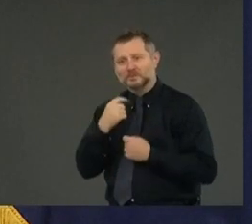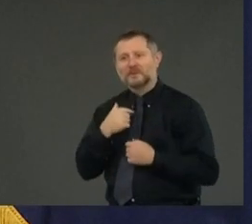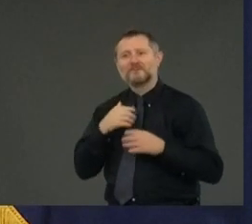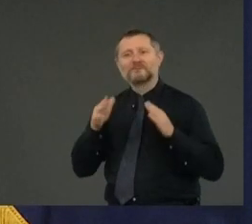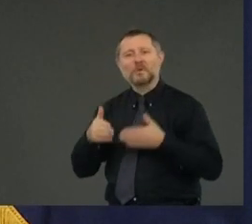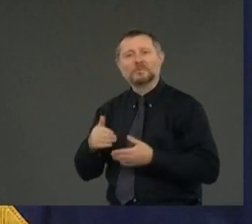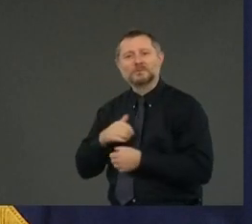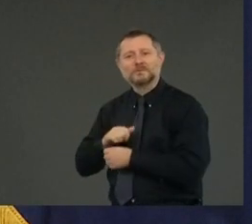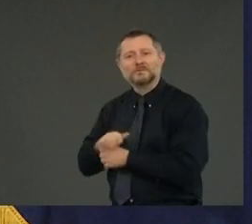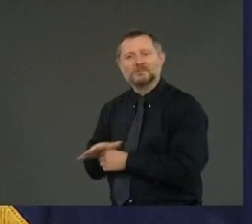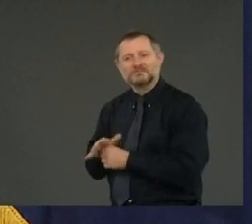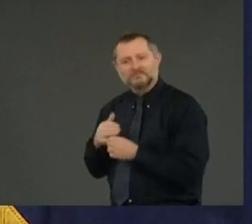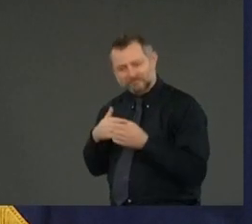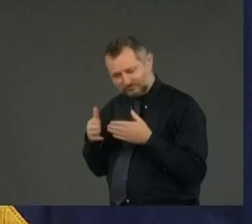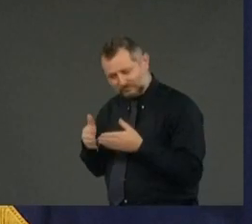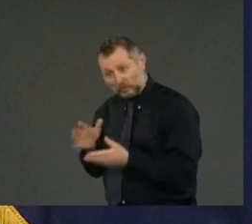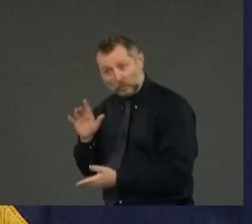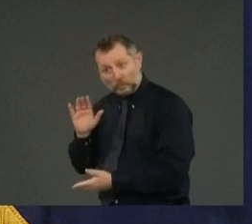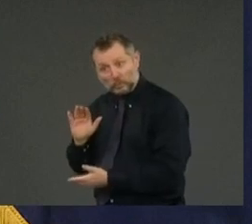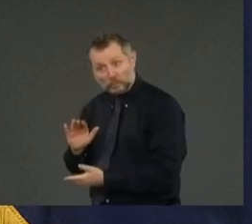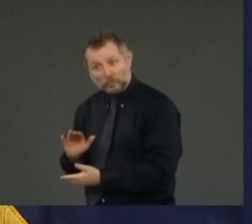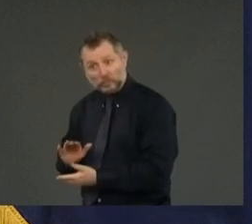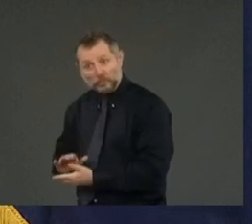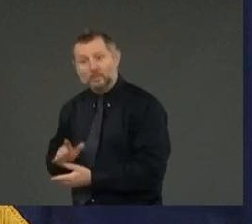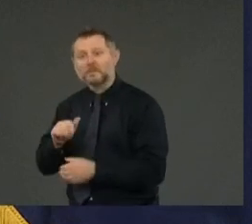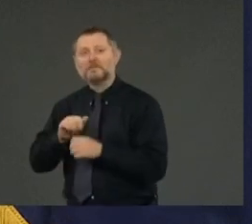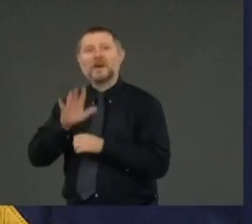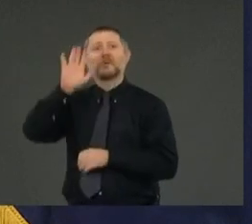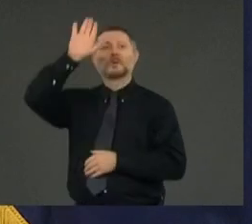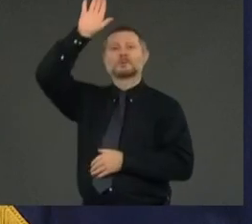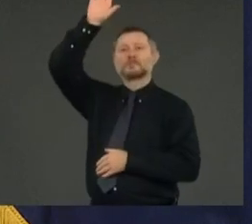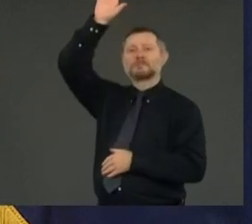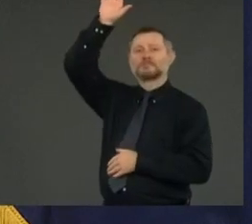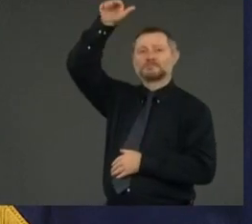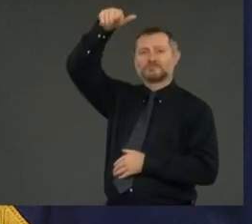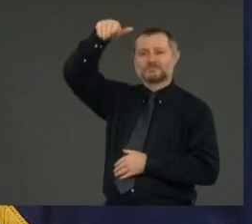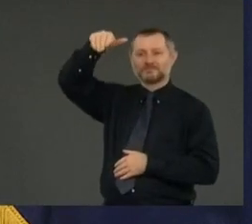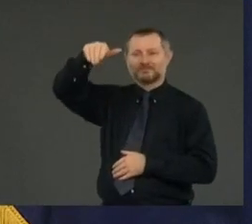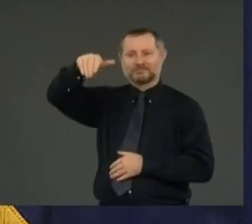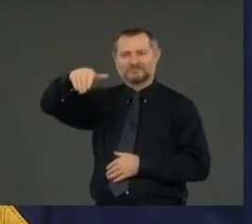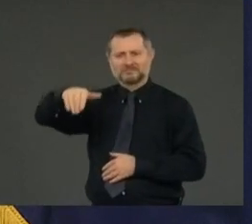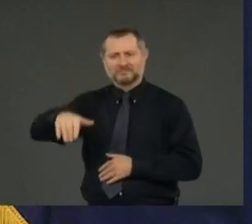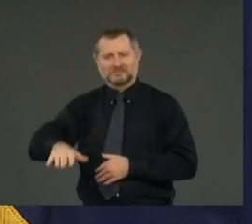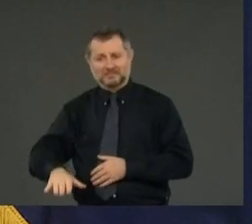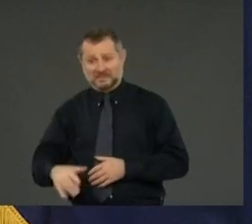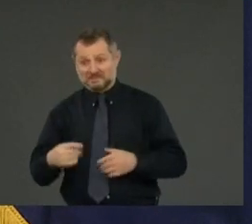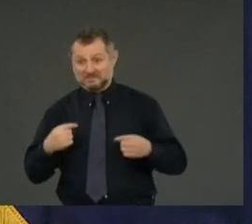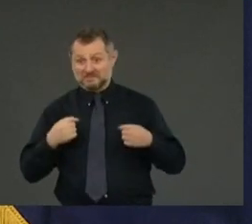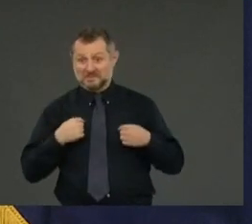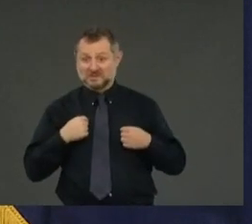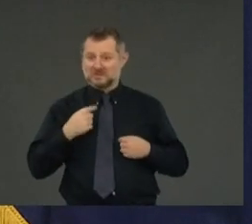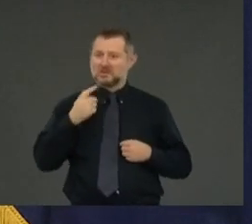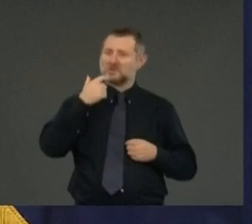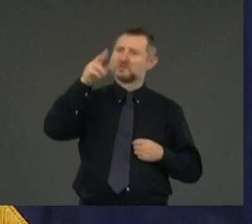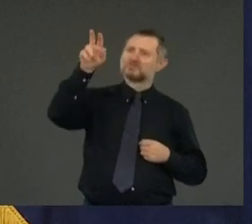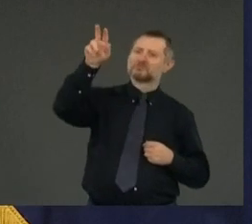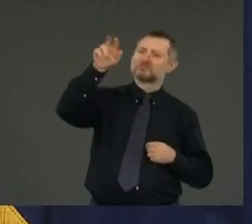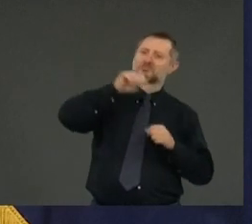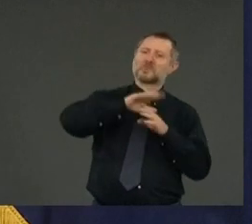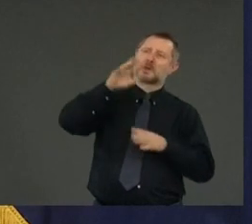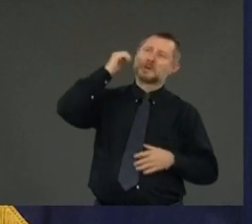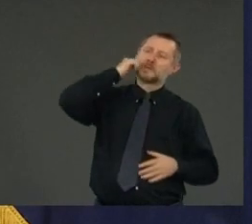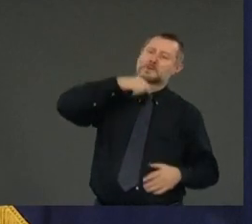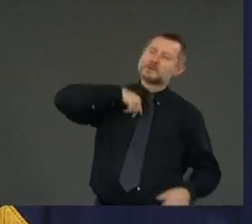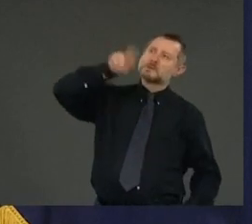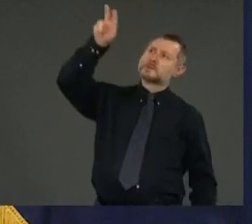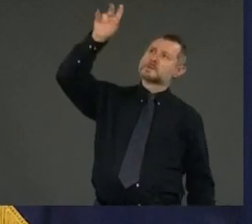And we are on the other side of the mountain. To me, I've been watching that mountain every day. And